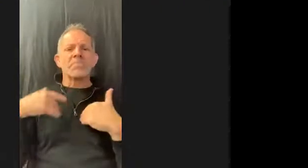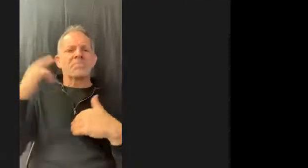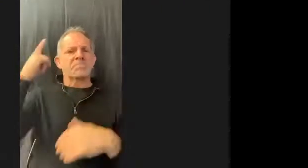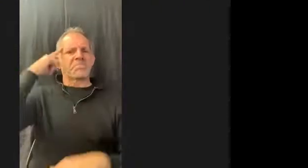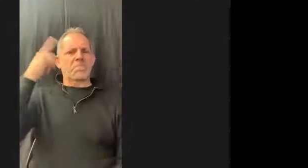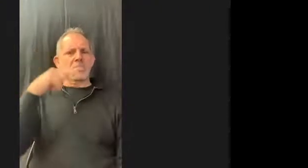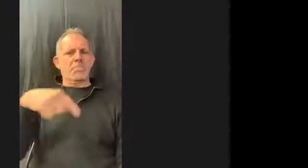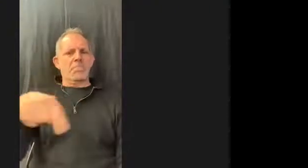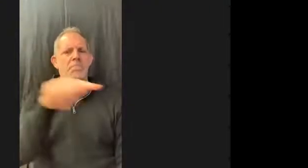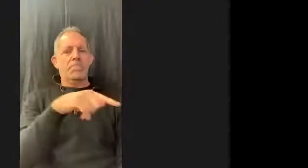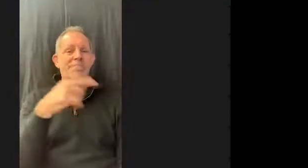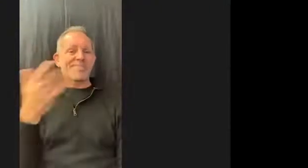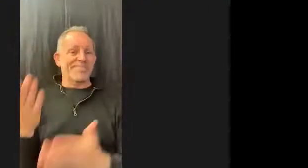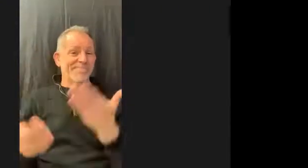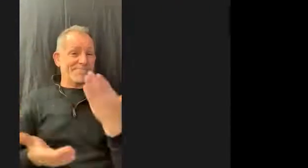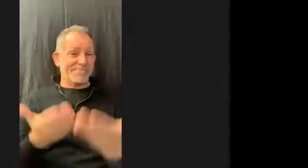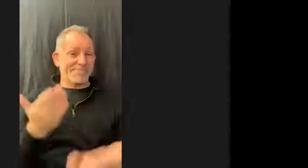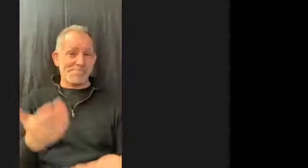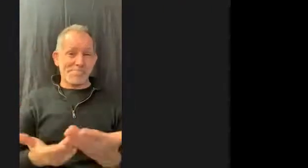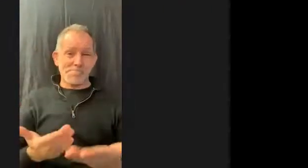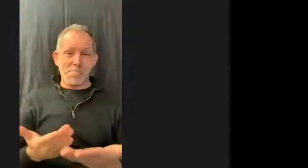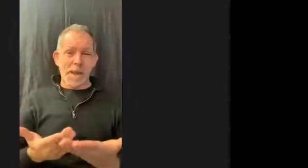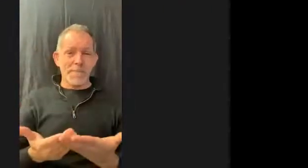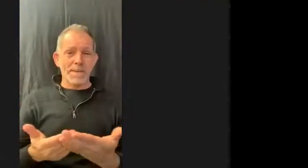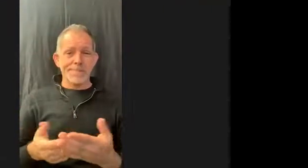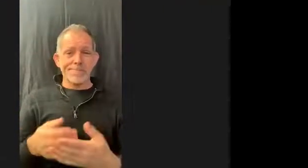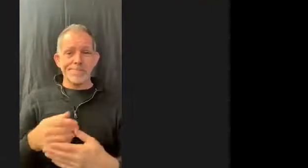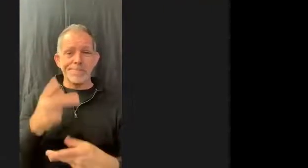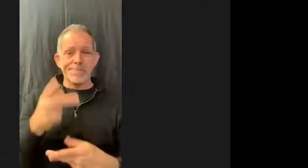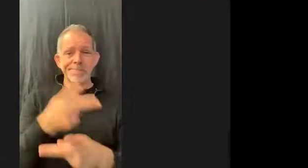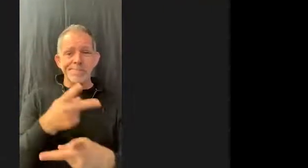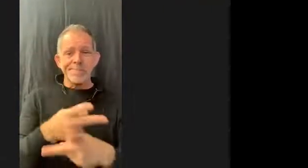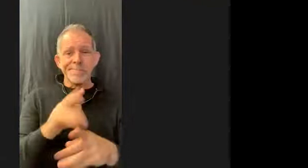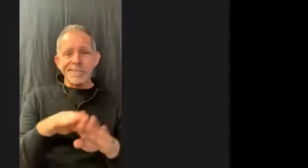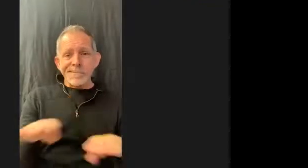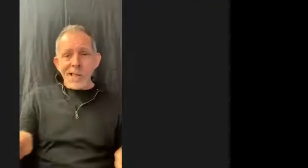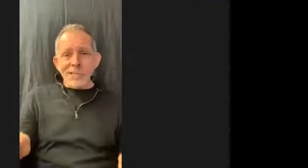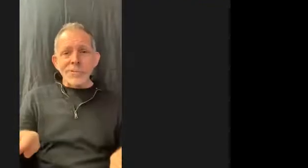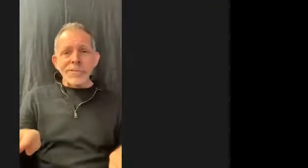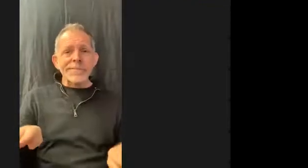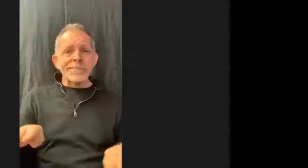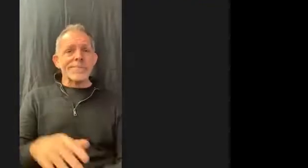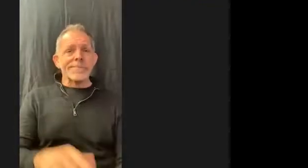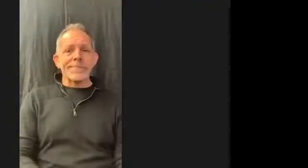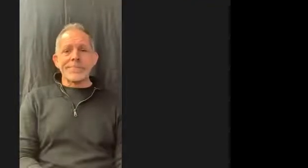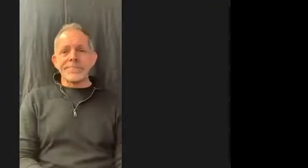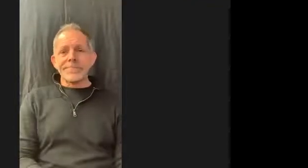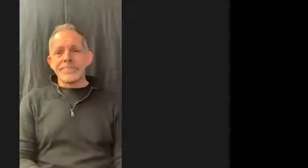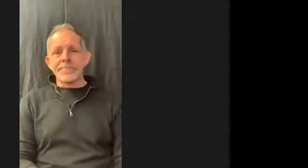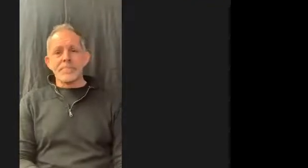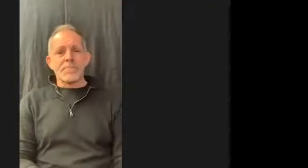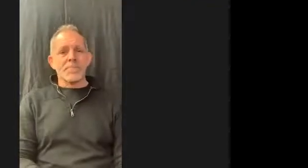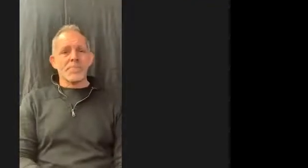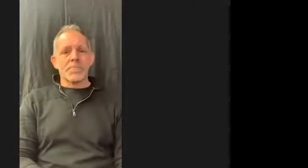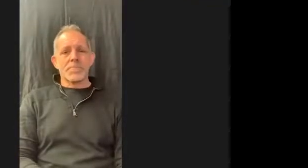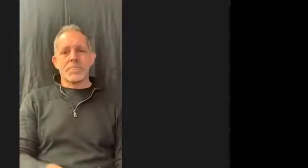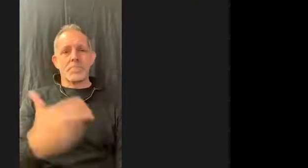shepherd in essence of those kids until or unless family members or someone has gotten involved with them. But we're